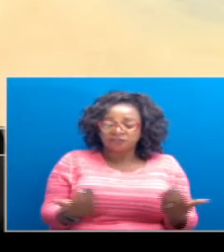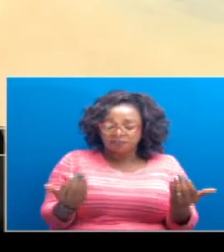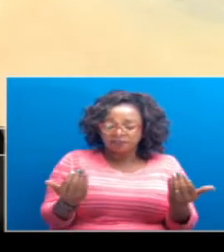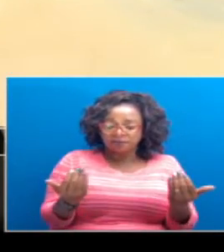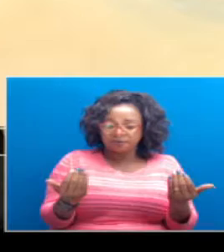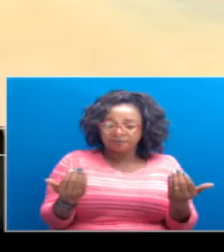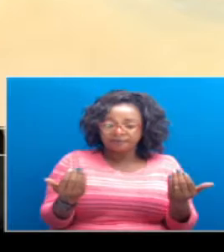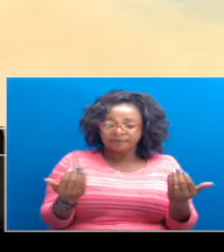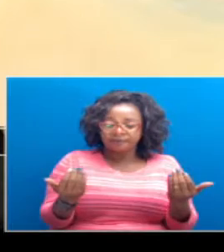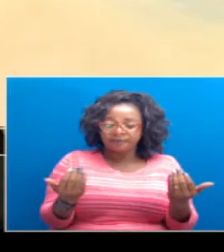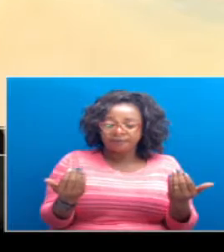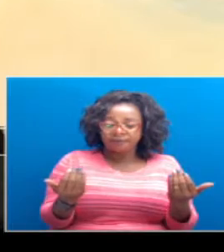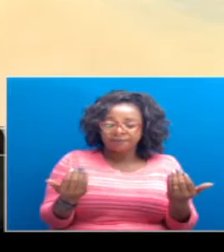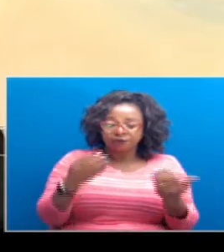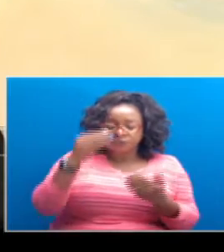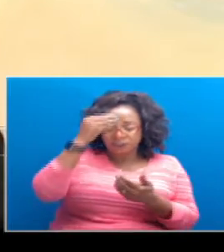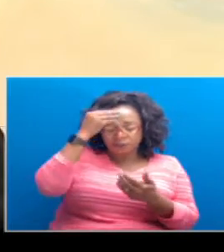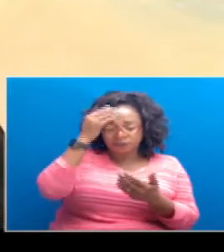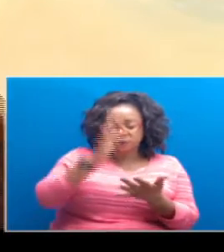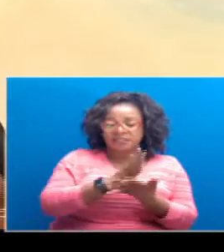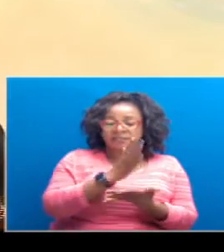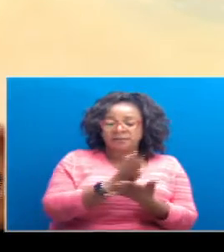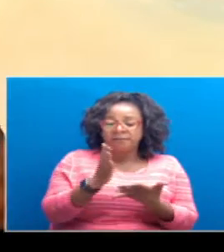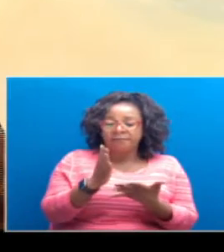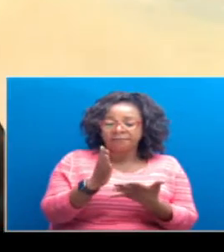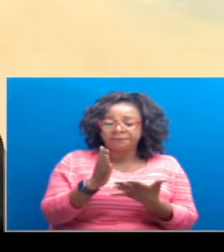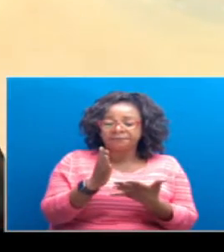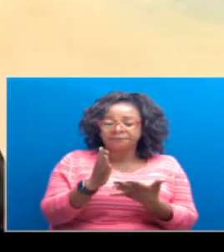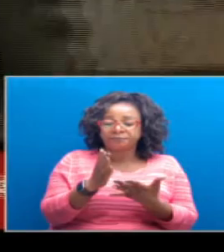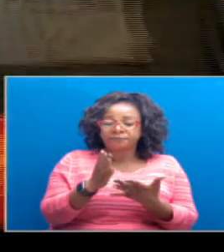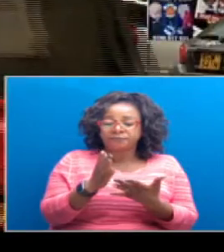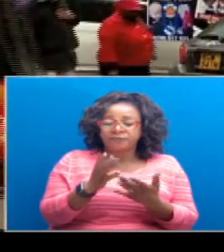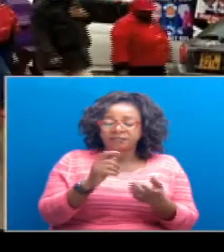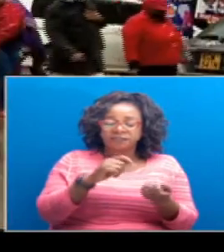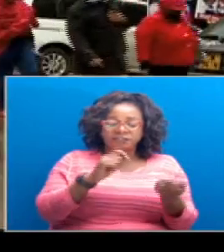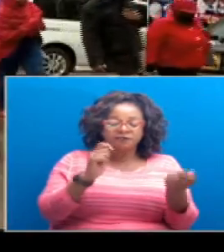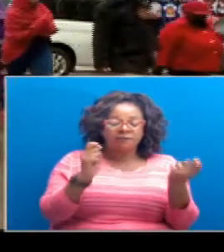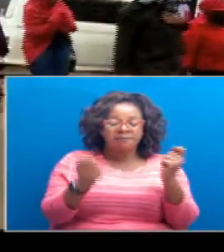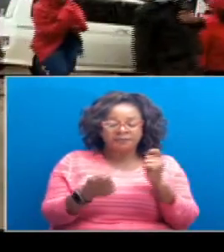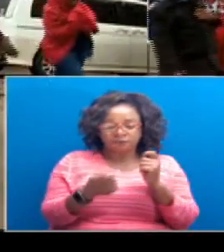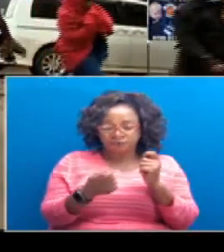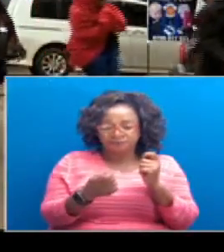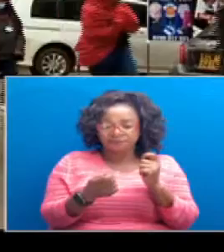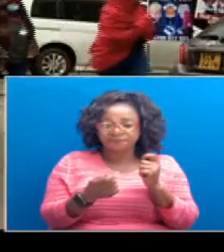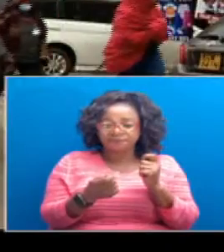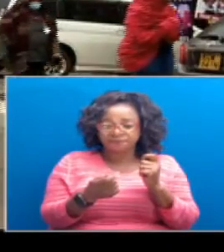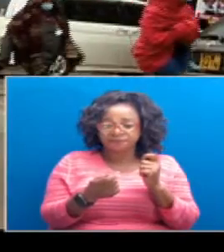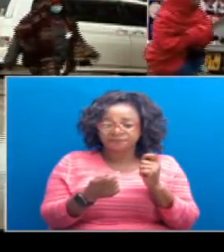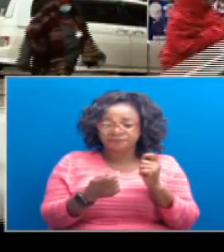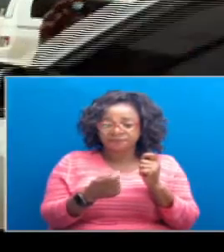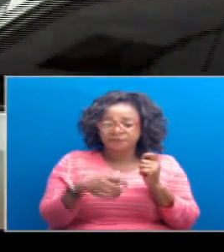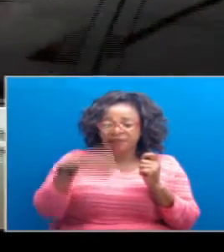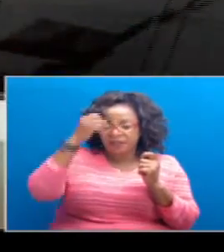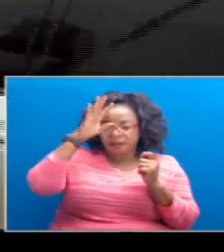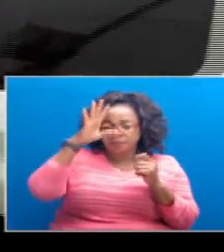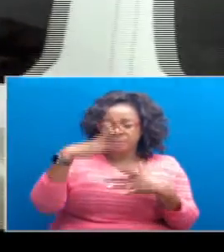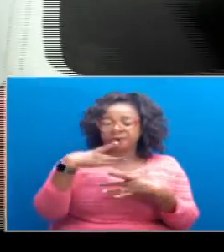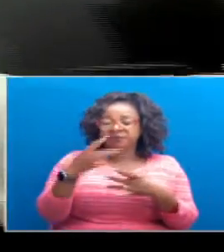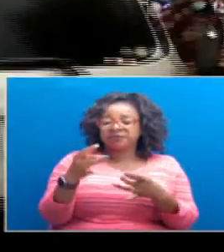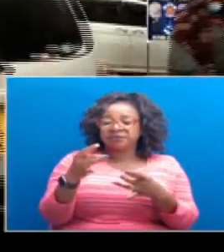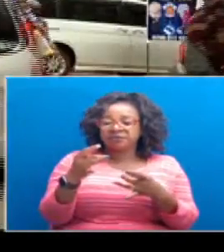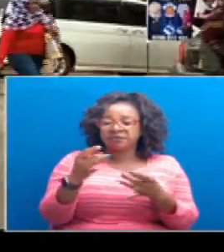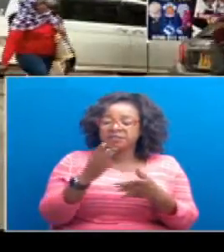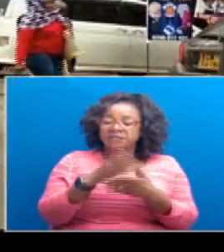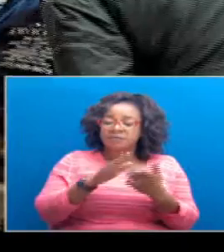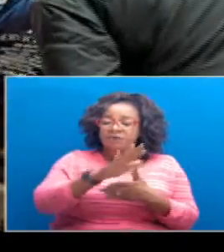to the education sector is a great transformation. Kiambu is an interesting county in that some of